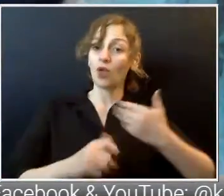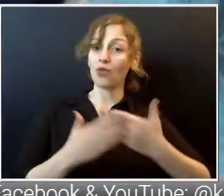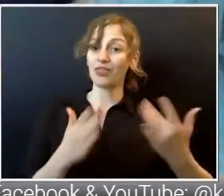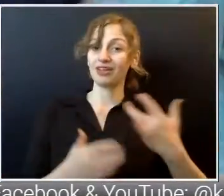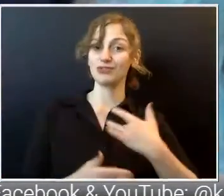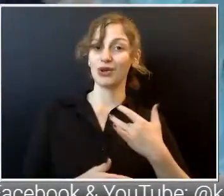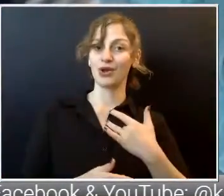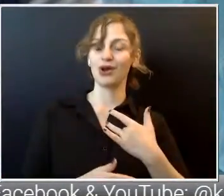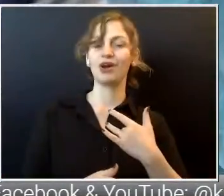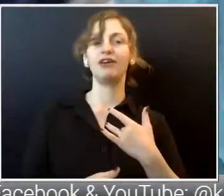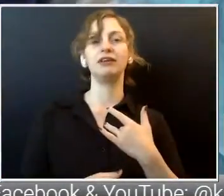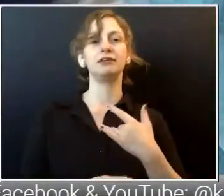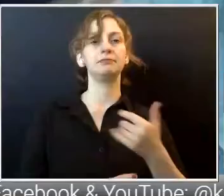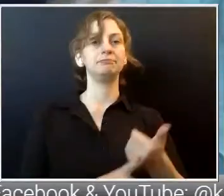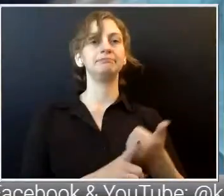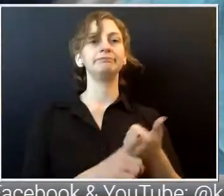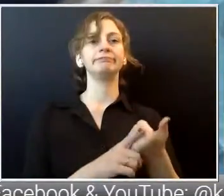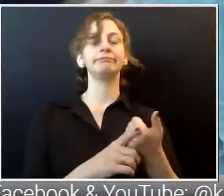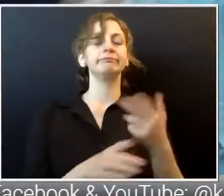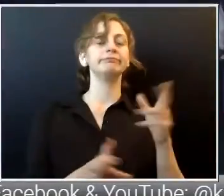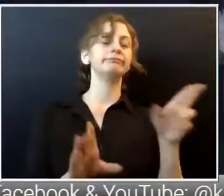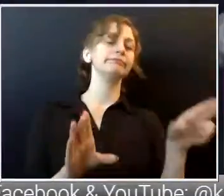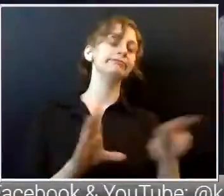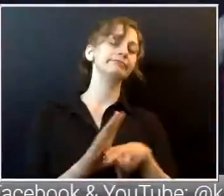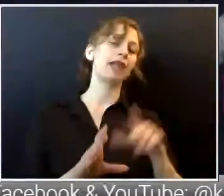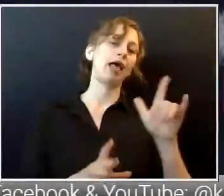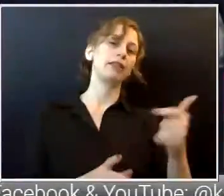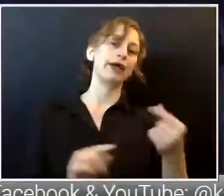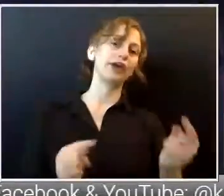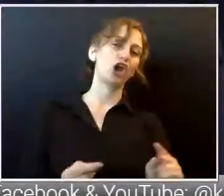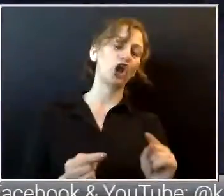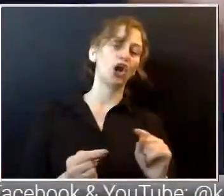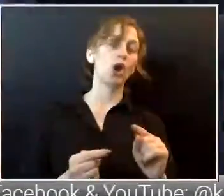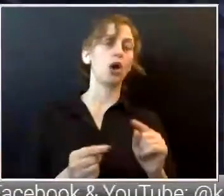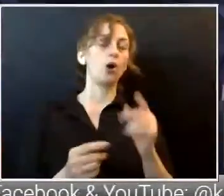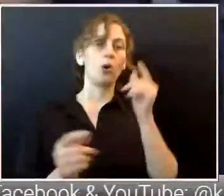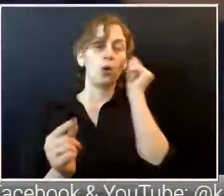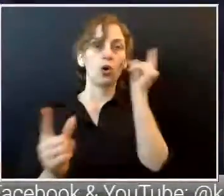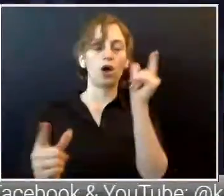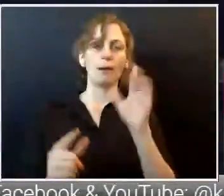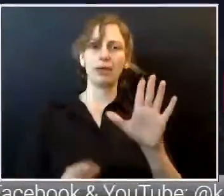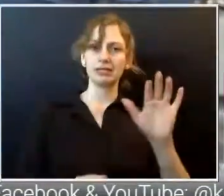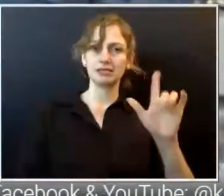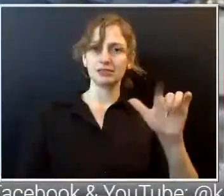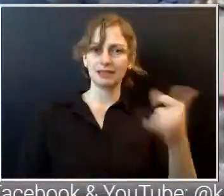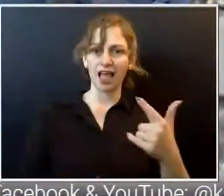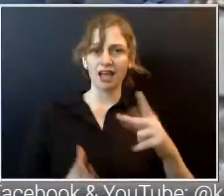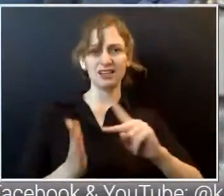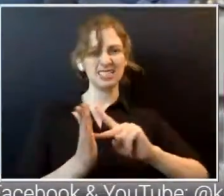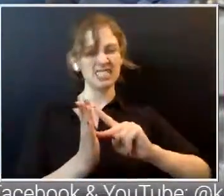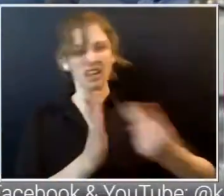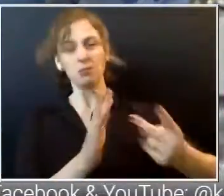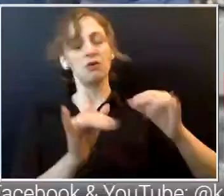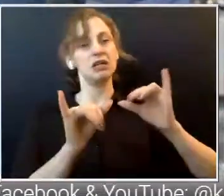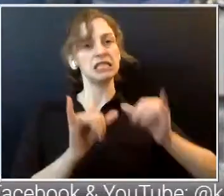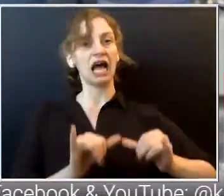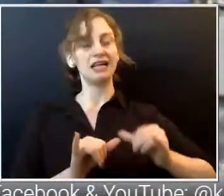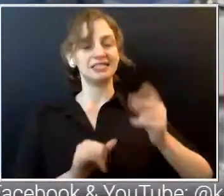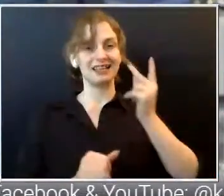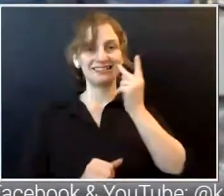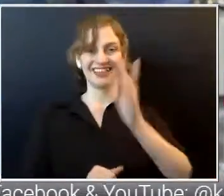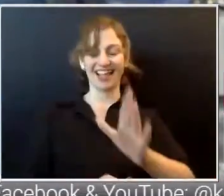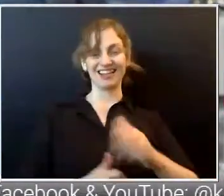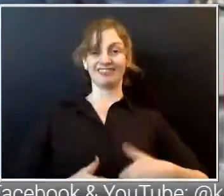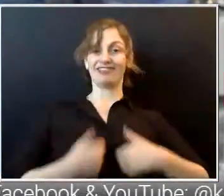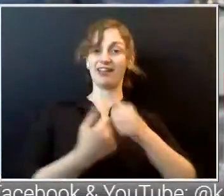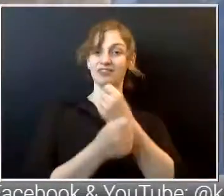went to bed with leg pain and woke up with a leg that had doubled in size. See the life-saving treatment that had him back on his feet.